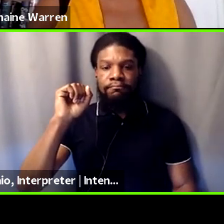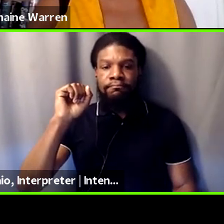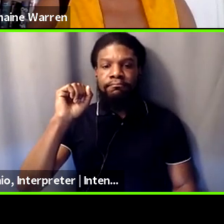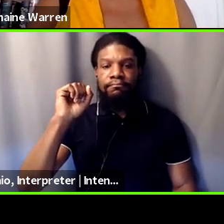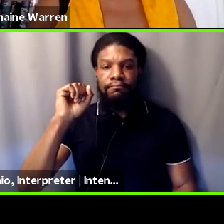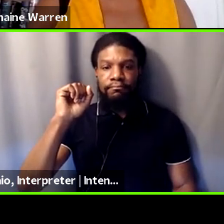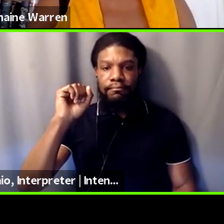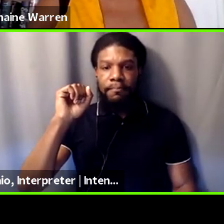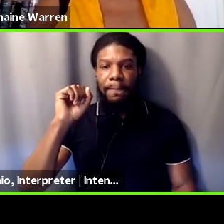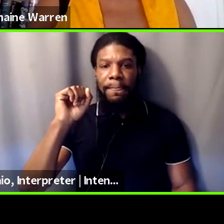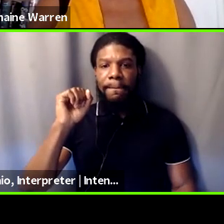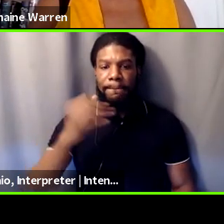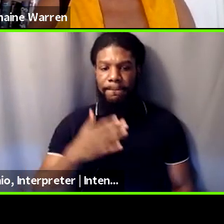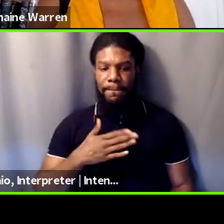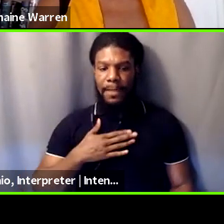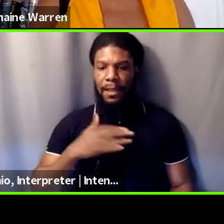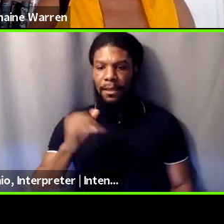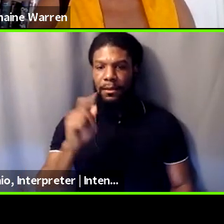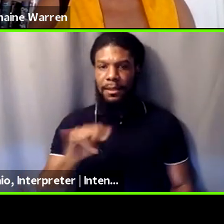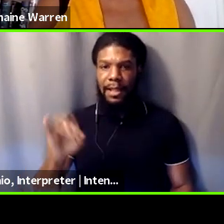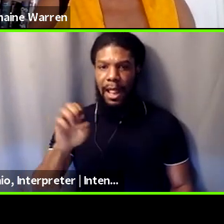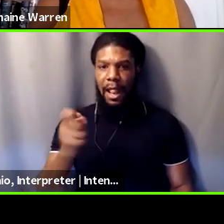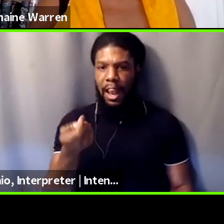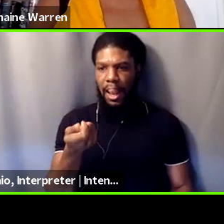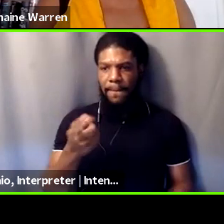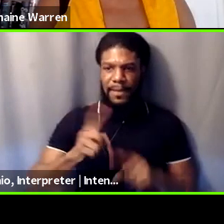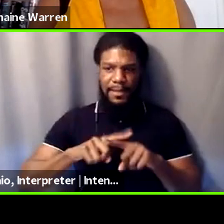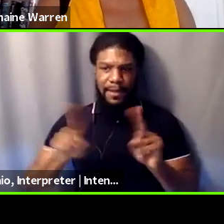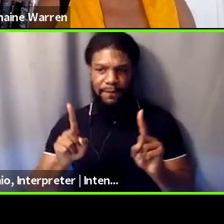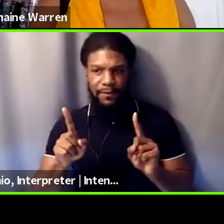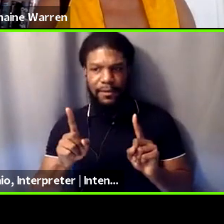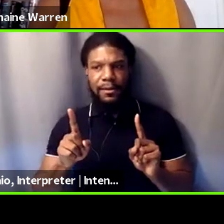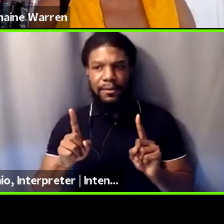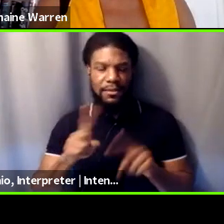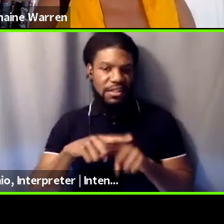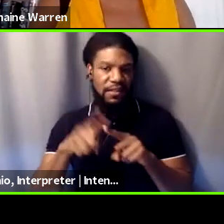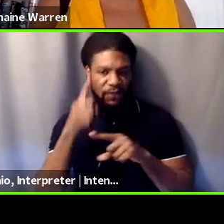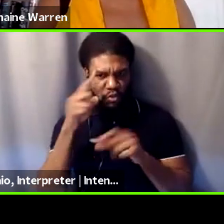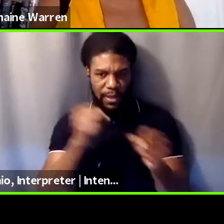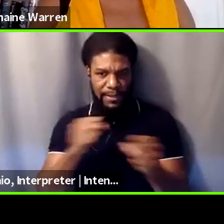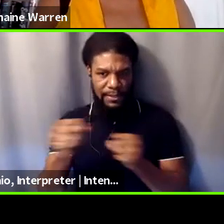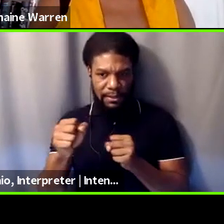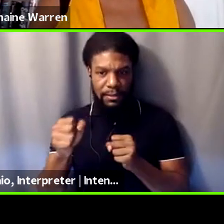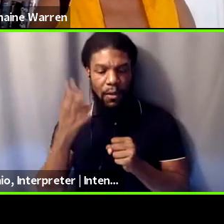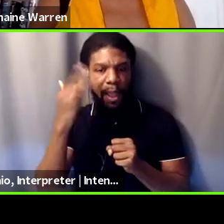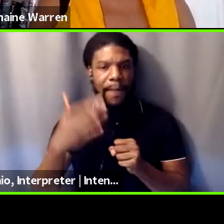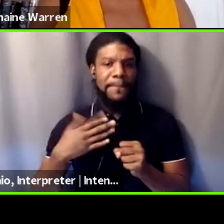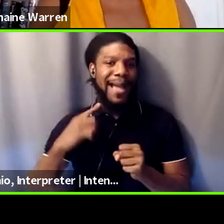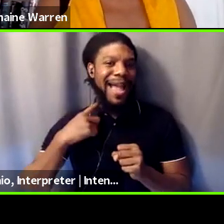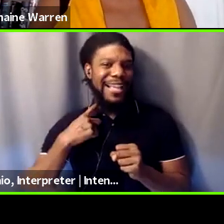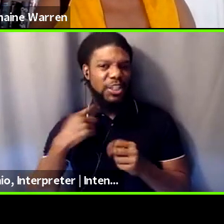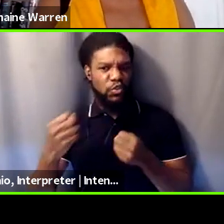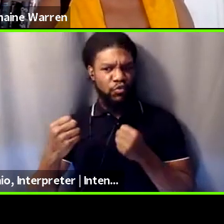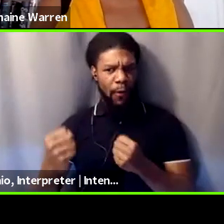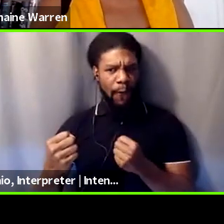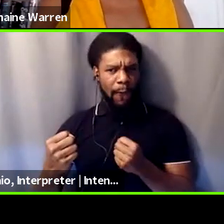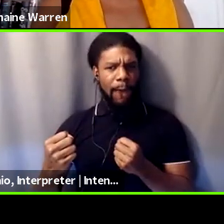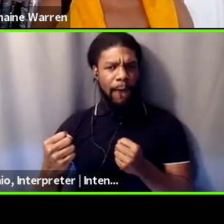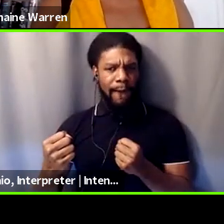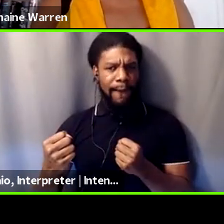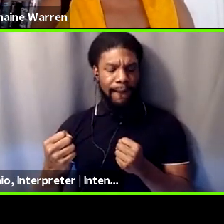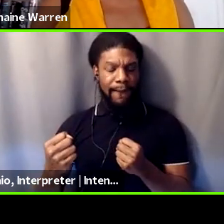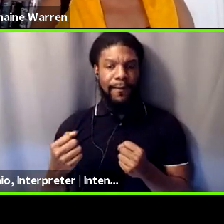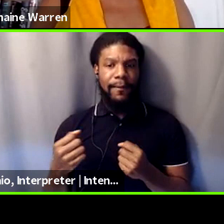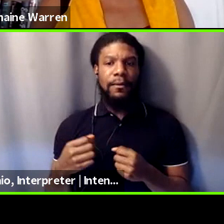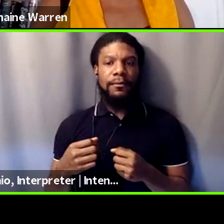I think what I do is a little bit different of a strategy. I think because my accent is so strong from like now, in terms